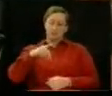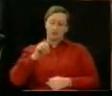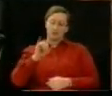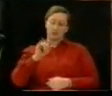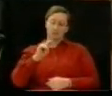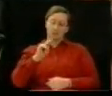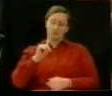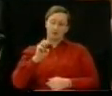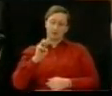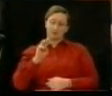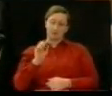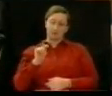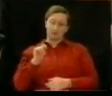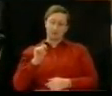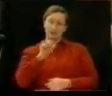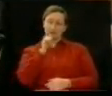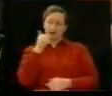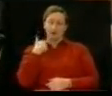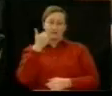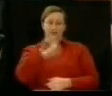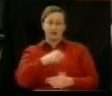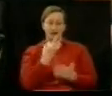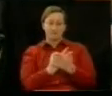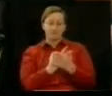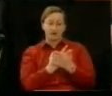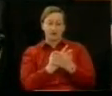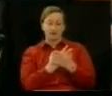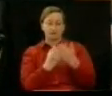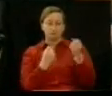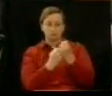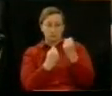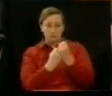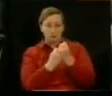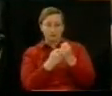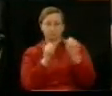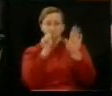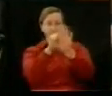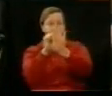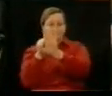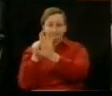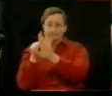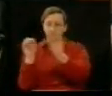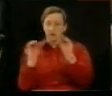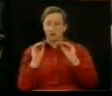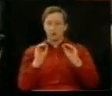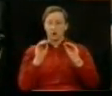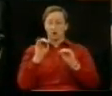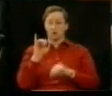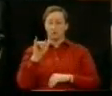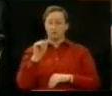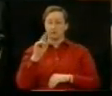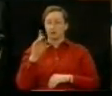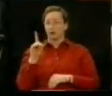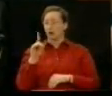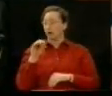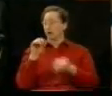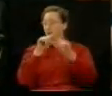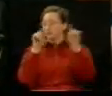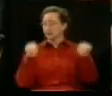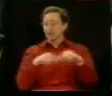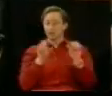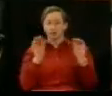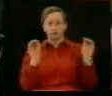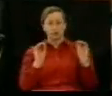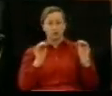to conduct any fundraisers. They will not have to knock on any doors. They will not have to put out any yard signs. They will not have to attend any community